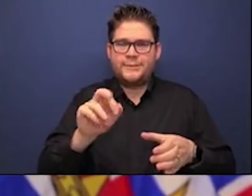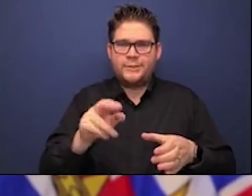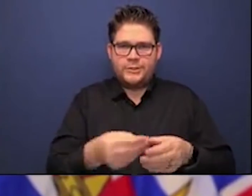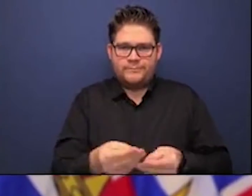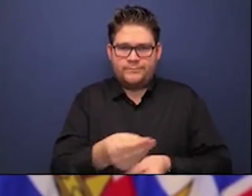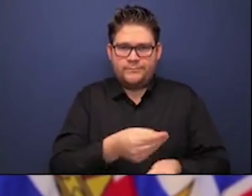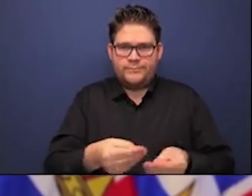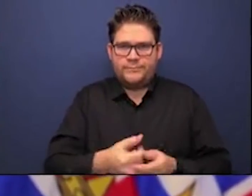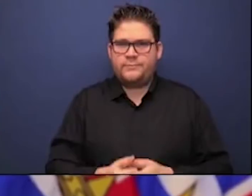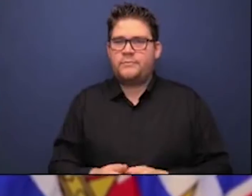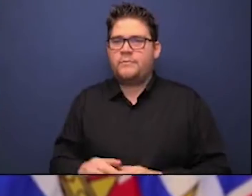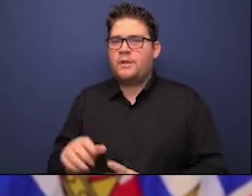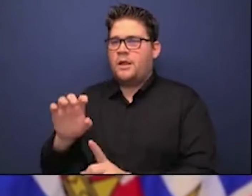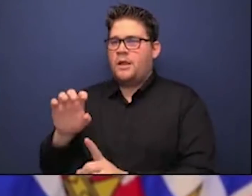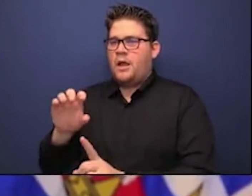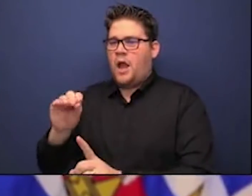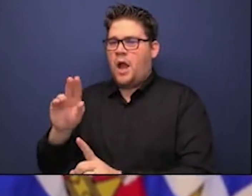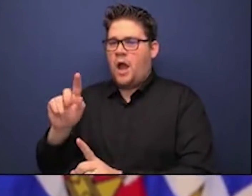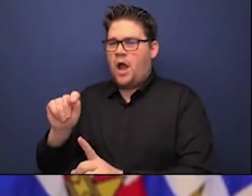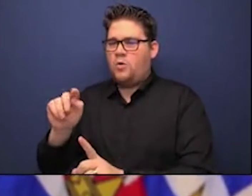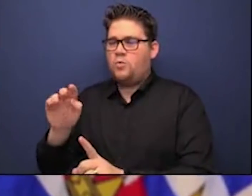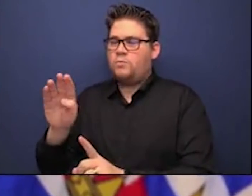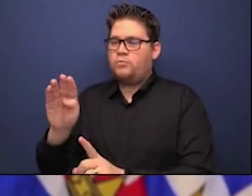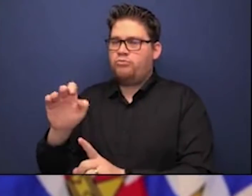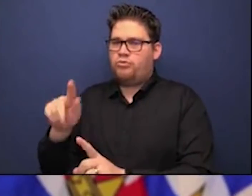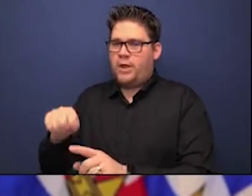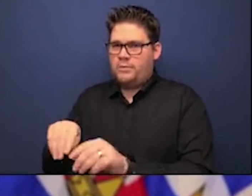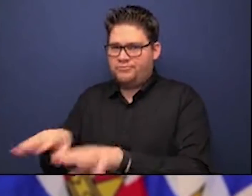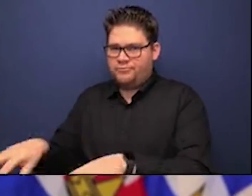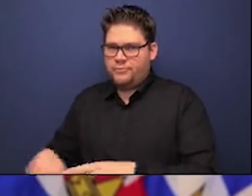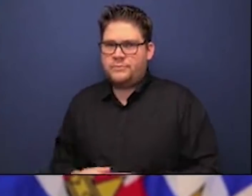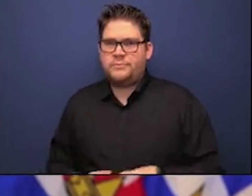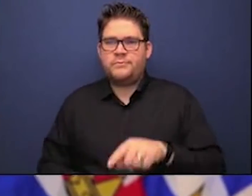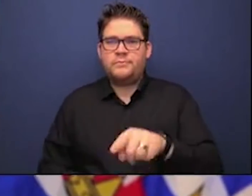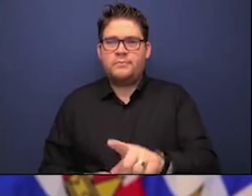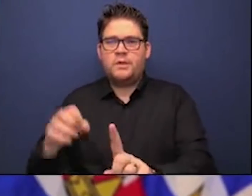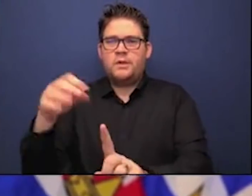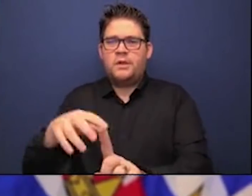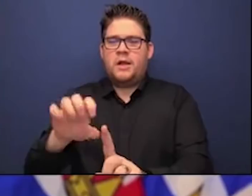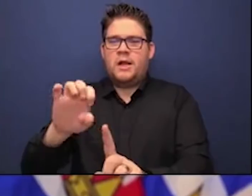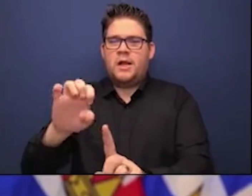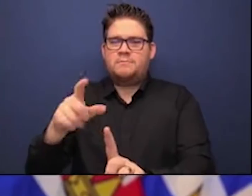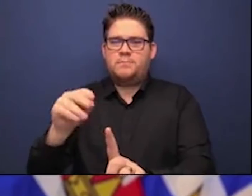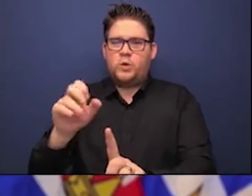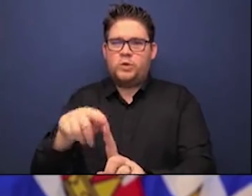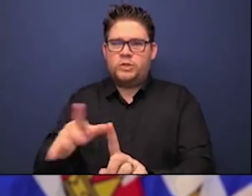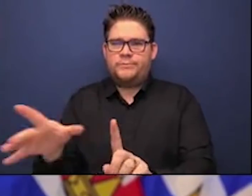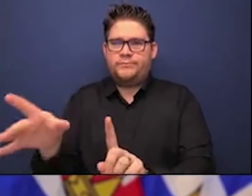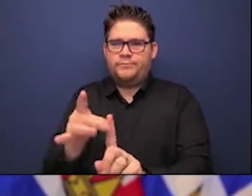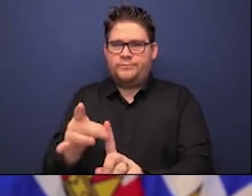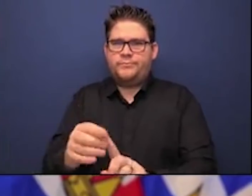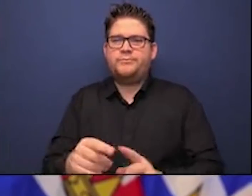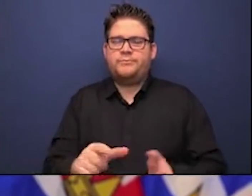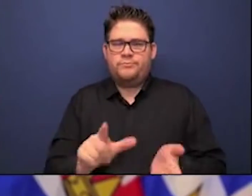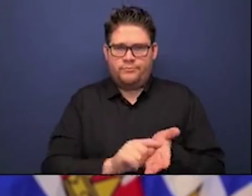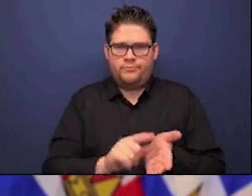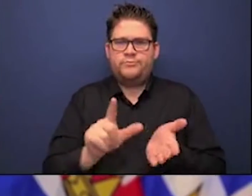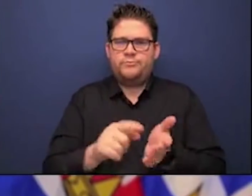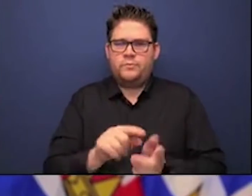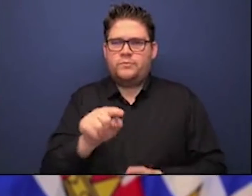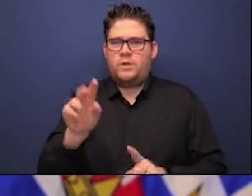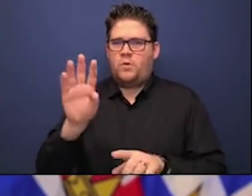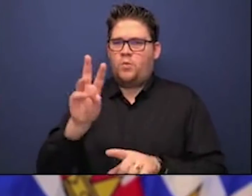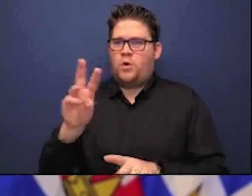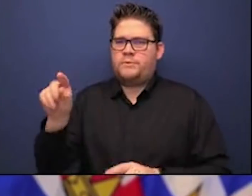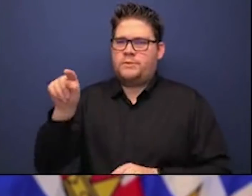on an ongoing basis, and also on the BC CDC website. And we routinely repost information about school